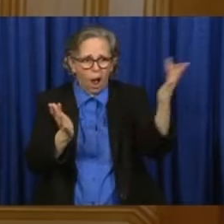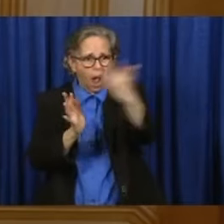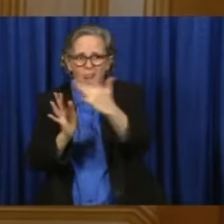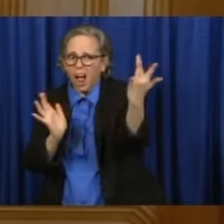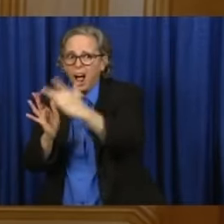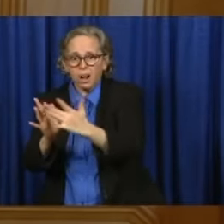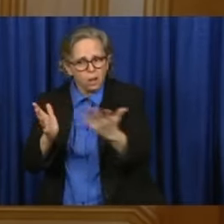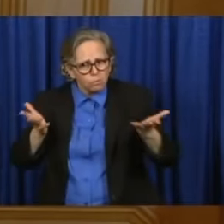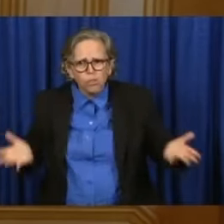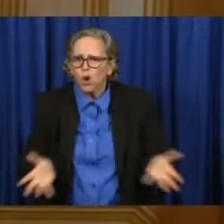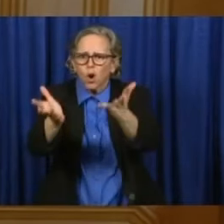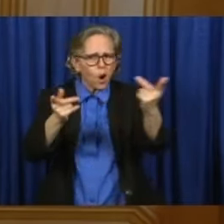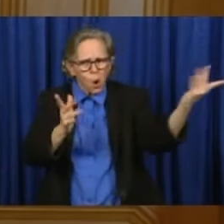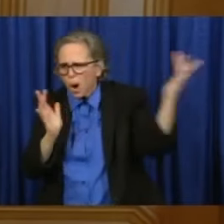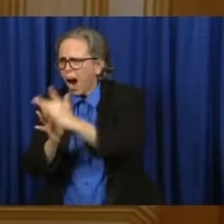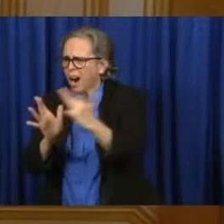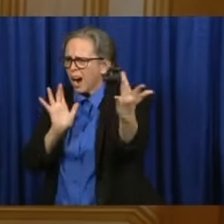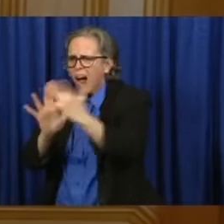to do.